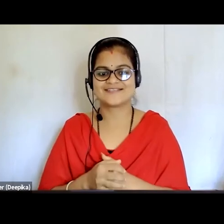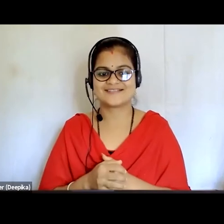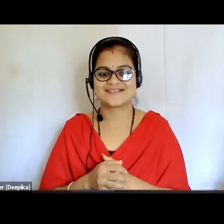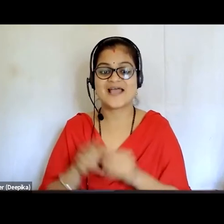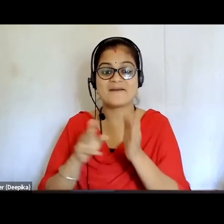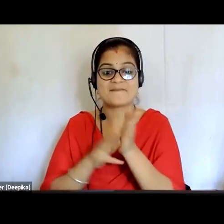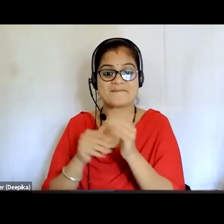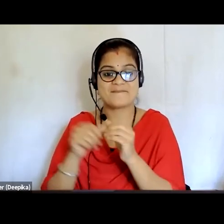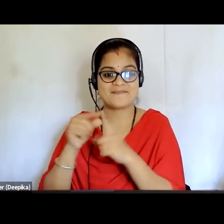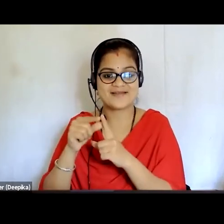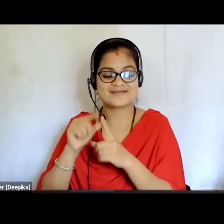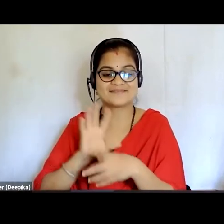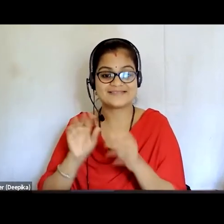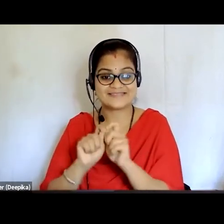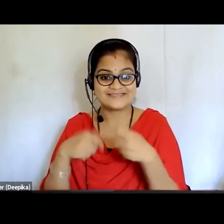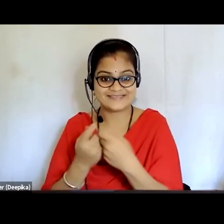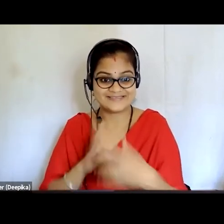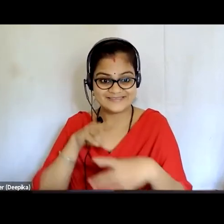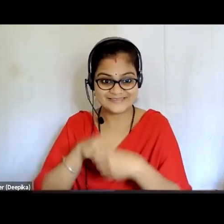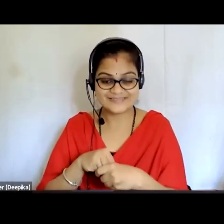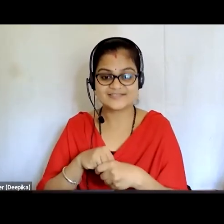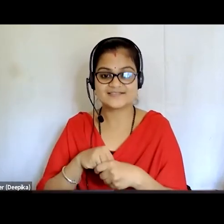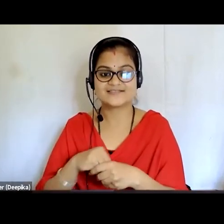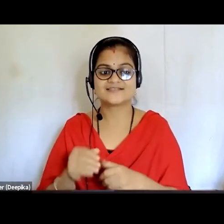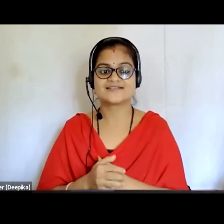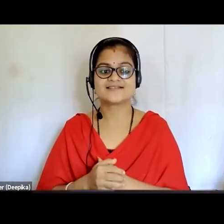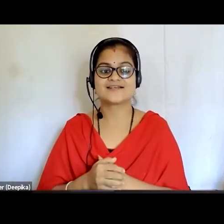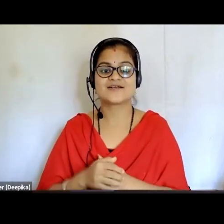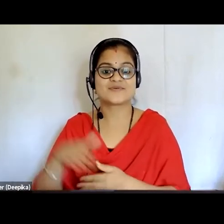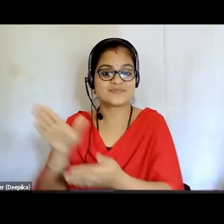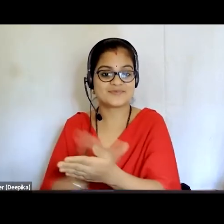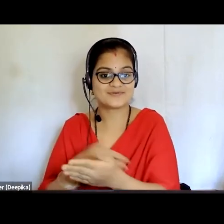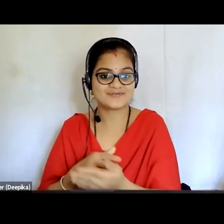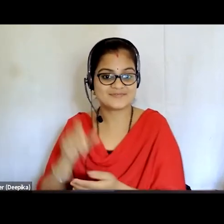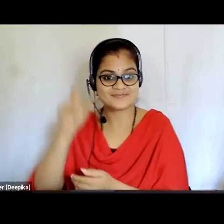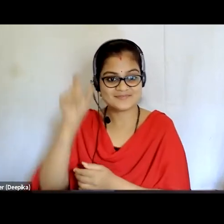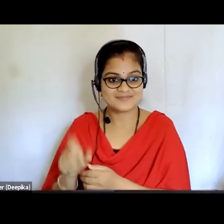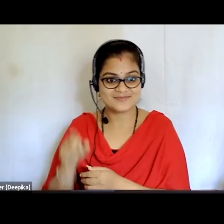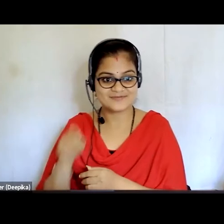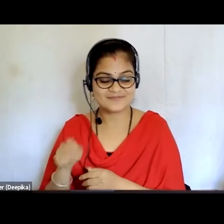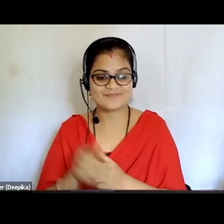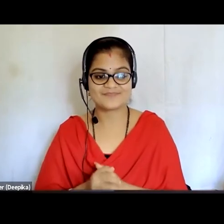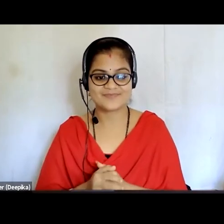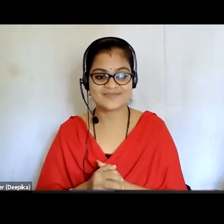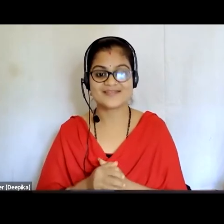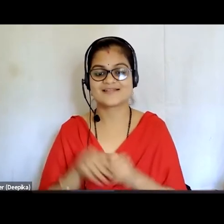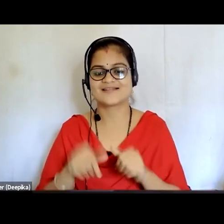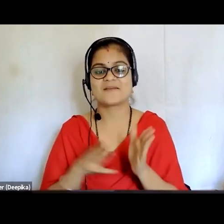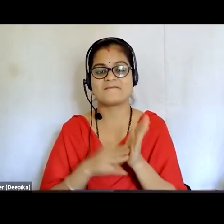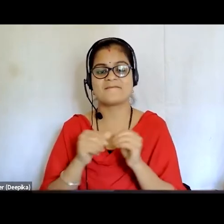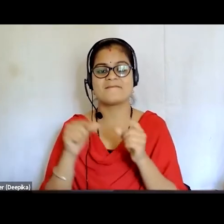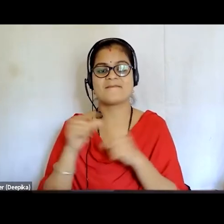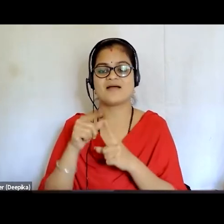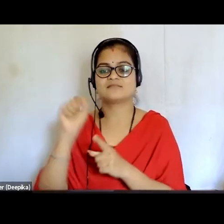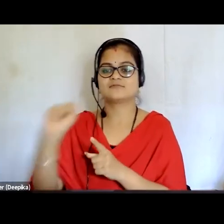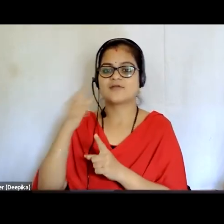MAP. As a young museum, we have been working hard to build the MAP identity.